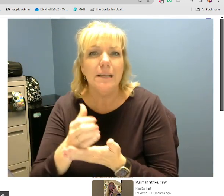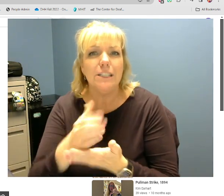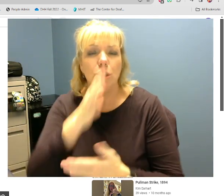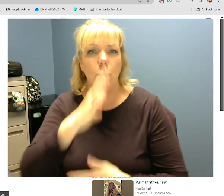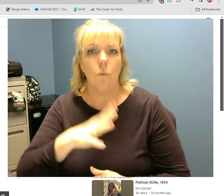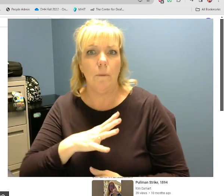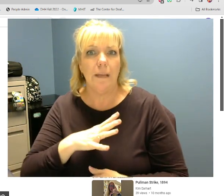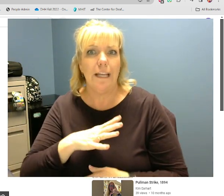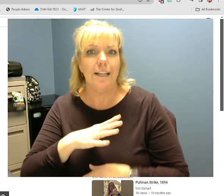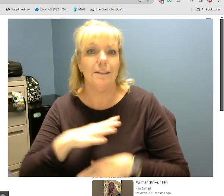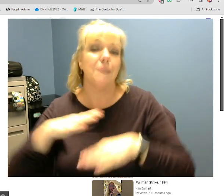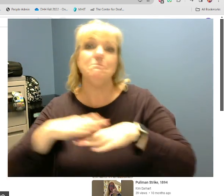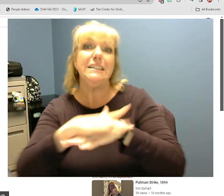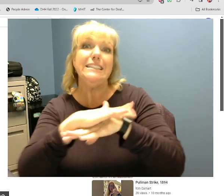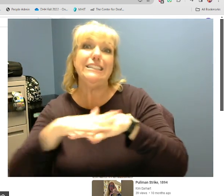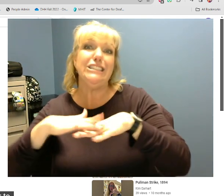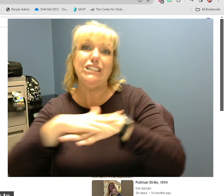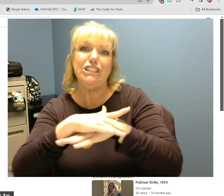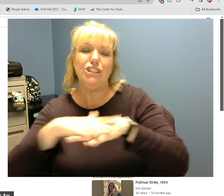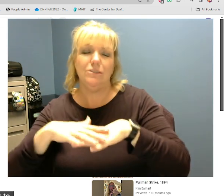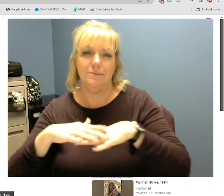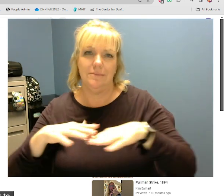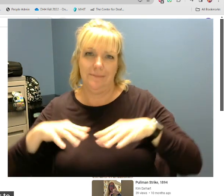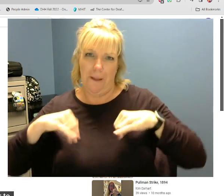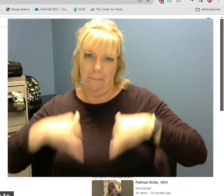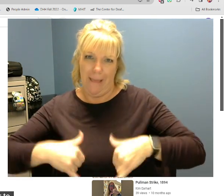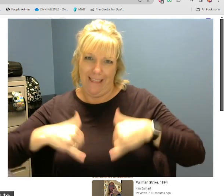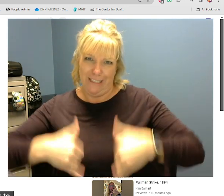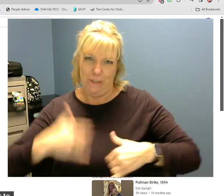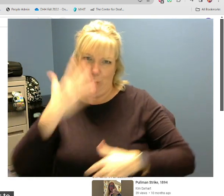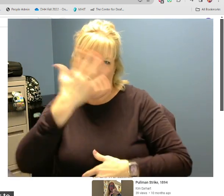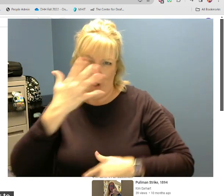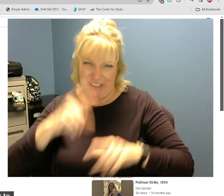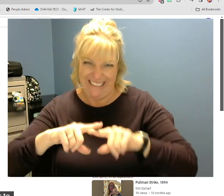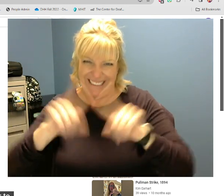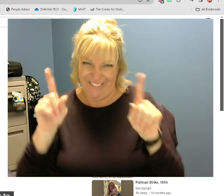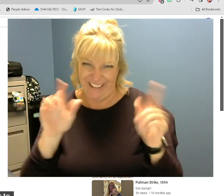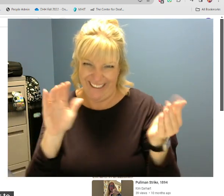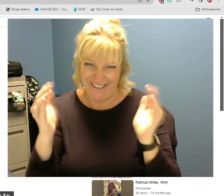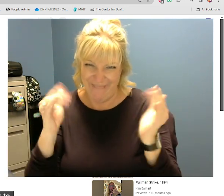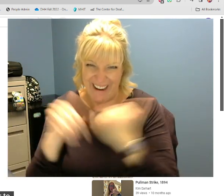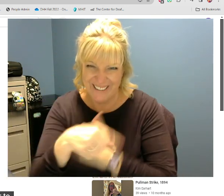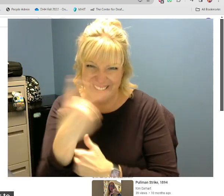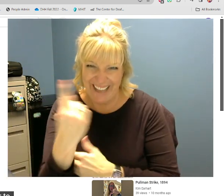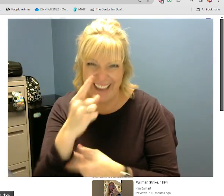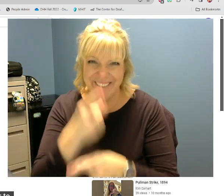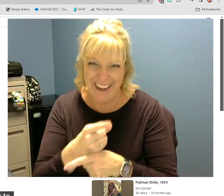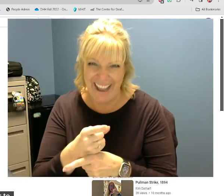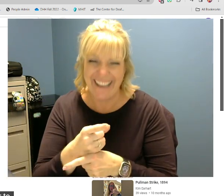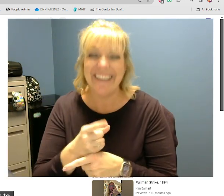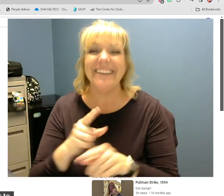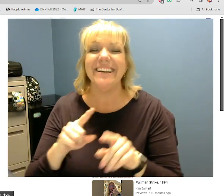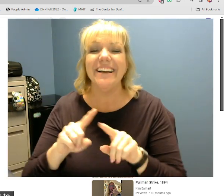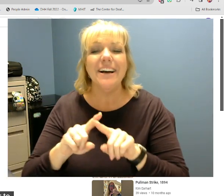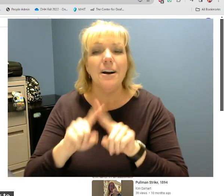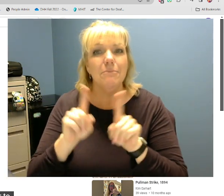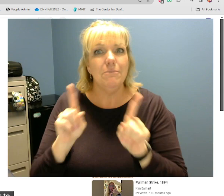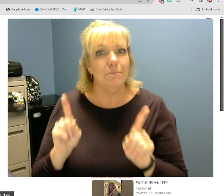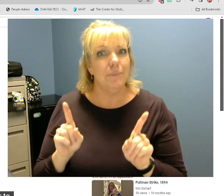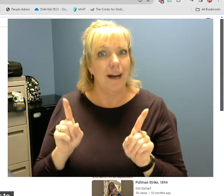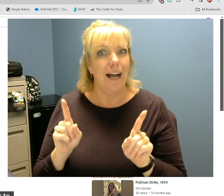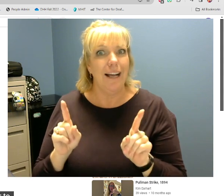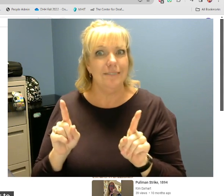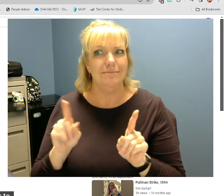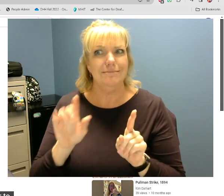beach. Now, bathing suit looks a little different probably than what you might wear to the beach, but this is